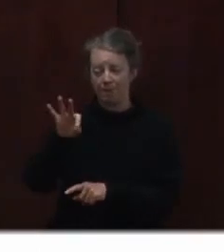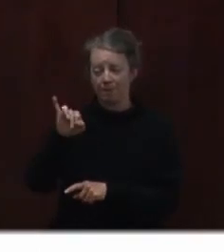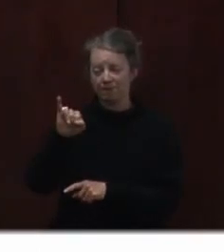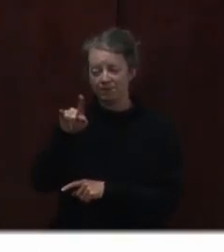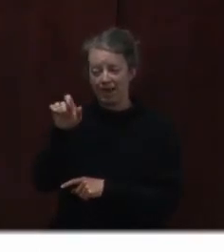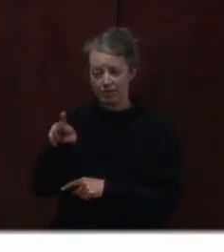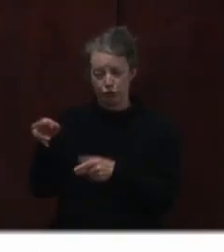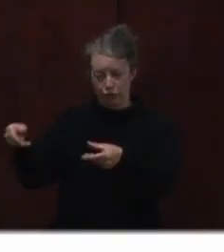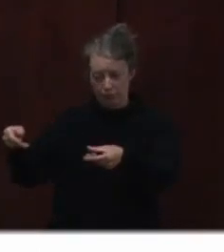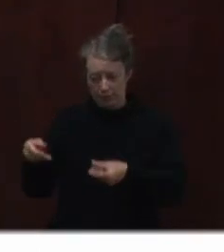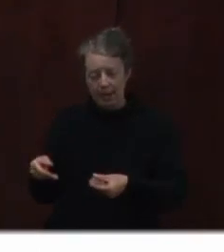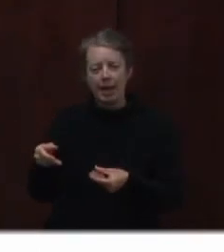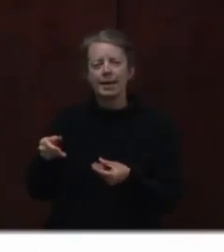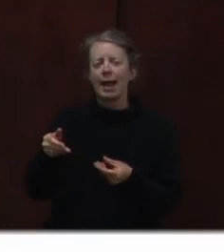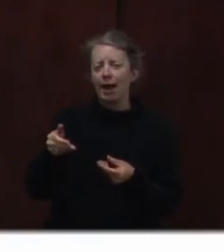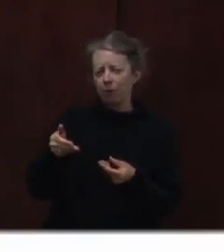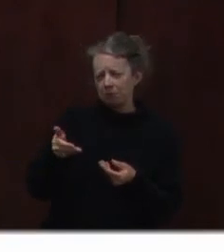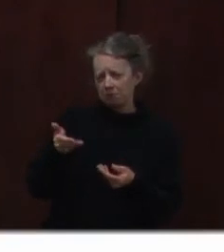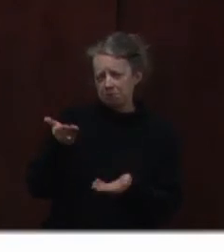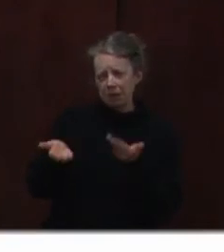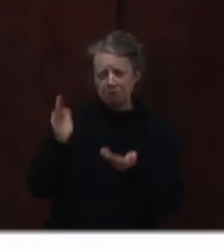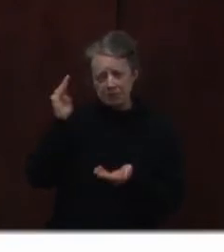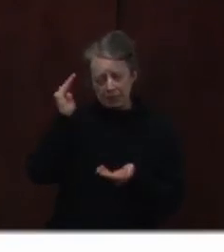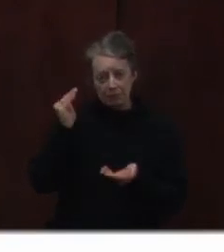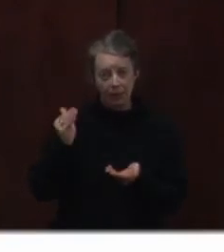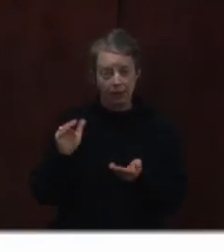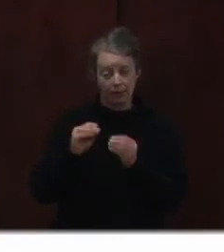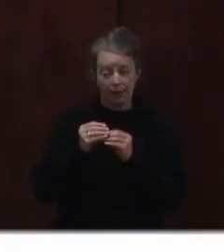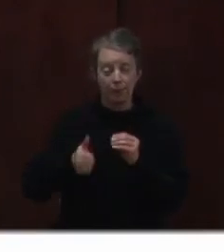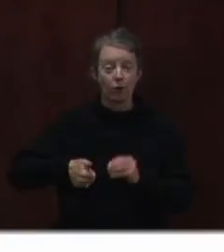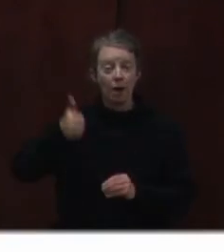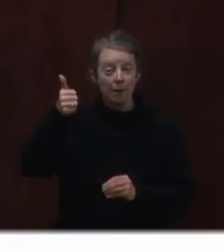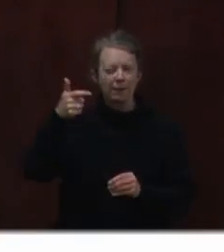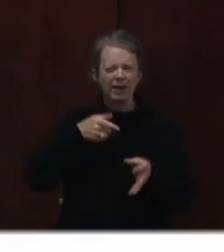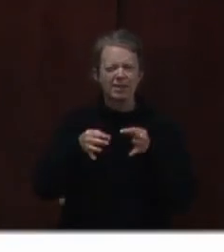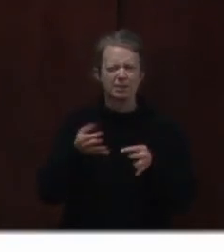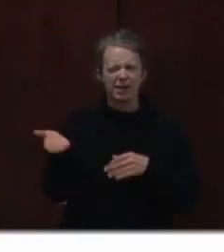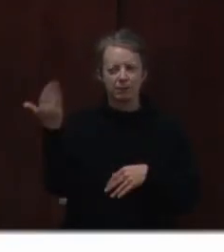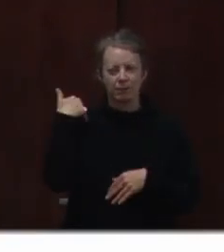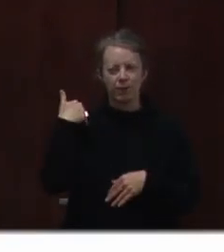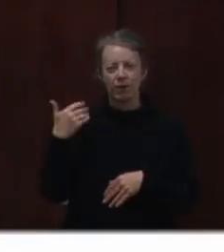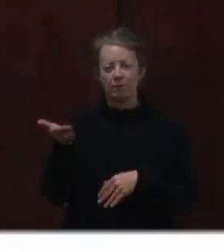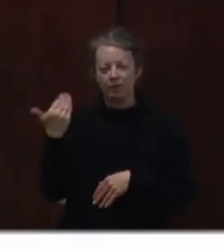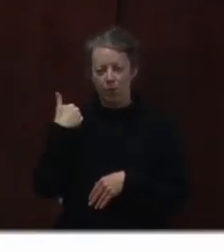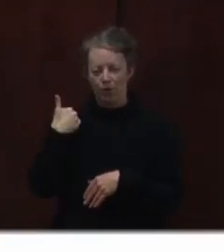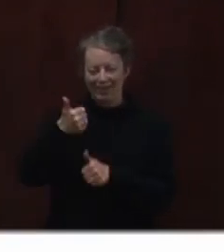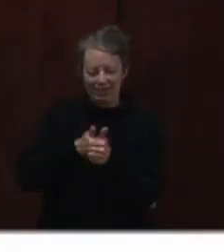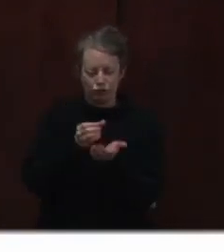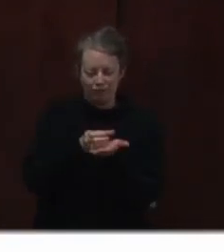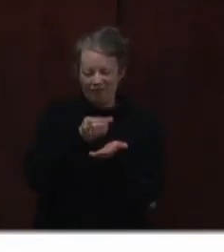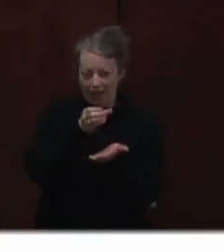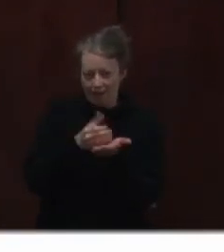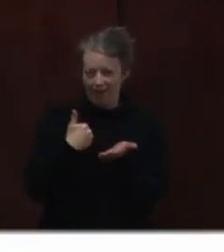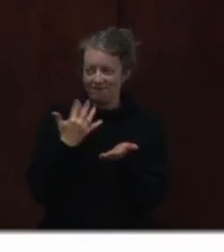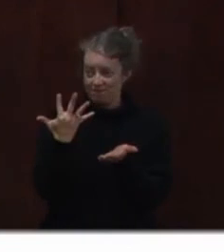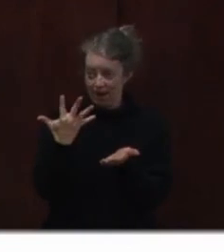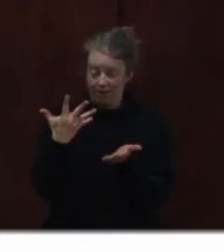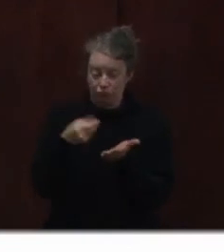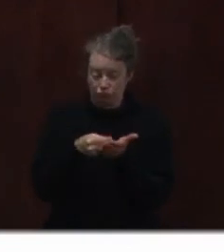like an increase, and I think I explained this earlier, that previously it was based on 5 doses per vial. Now it's